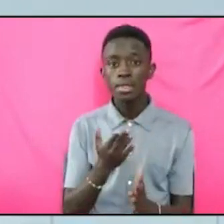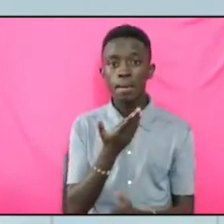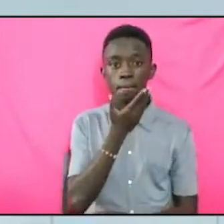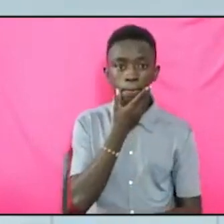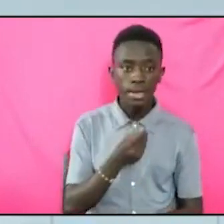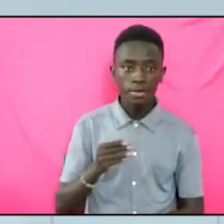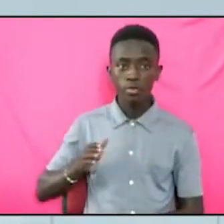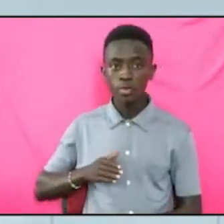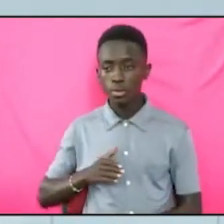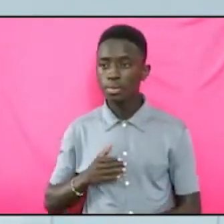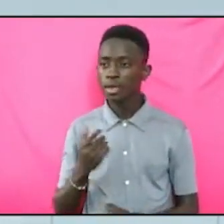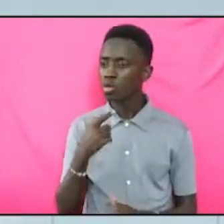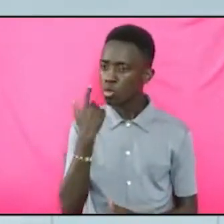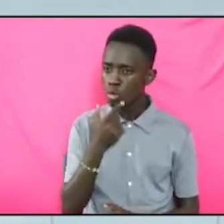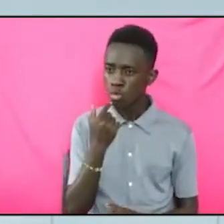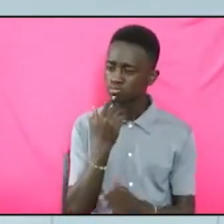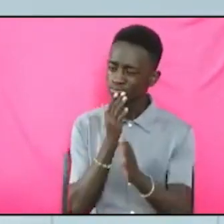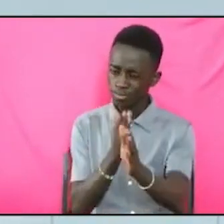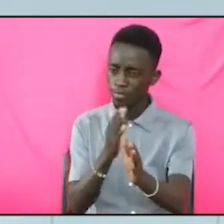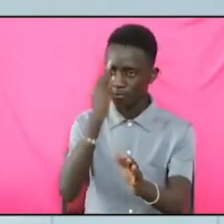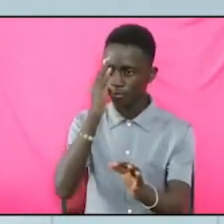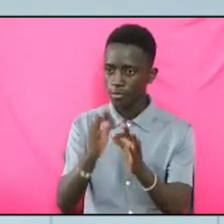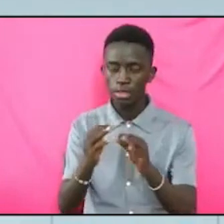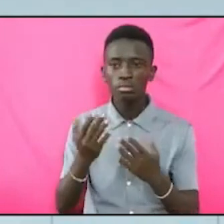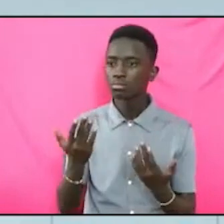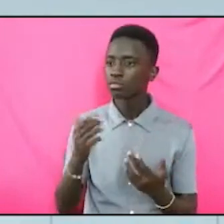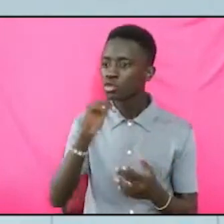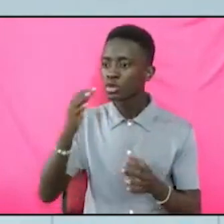girl, held on to faith regardless of what happened.